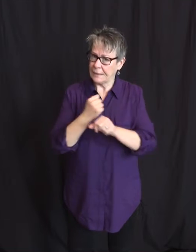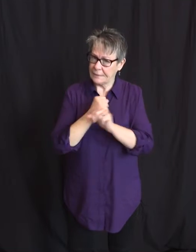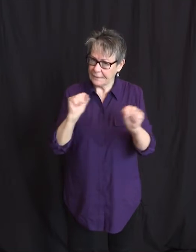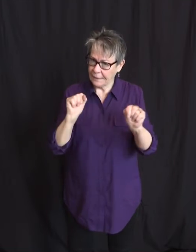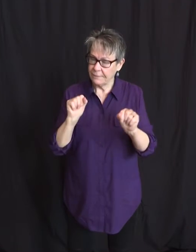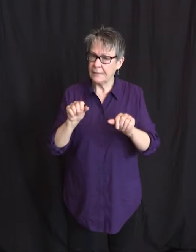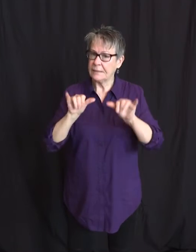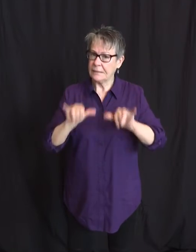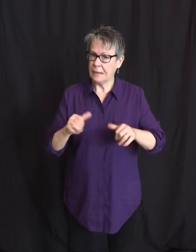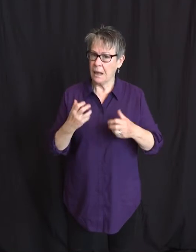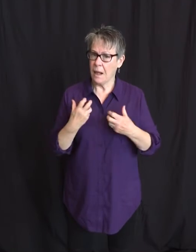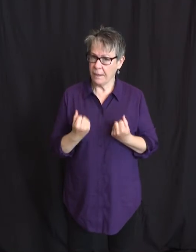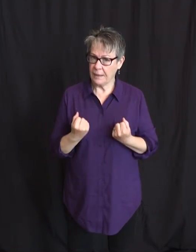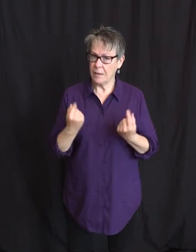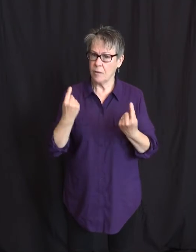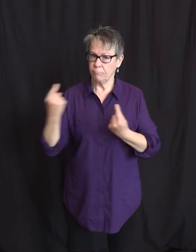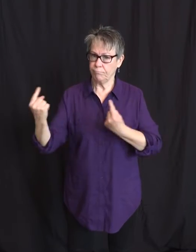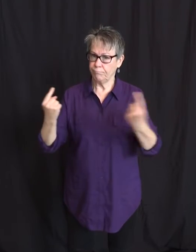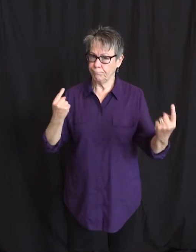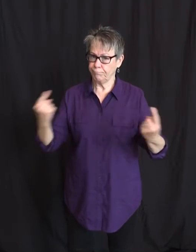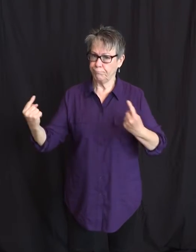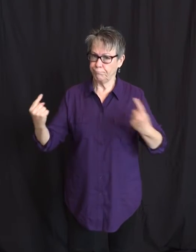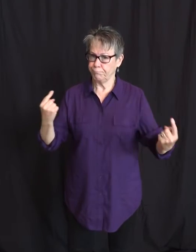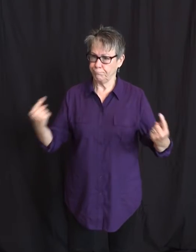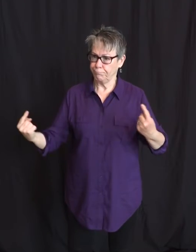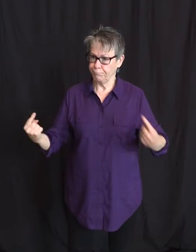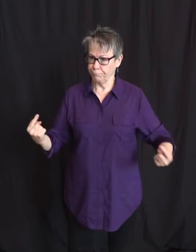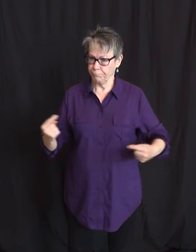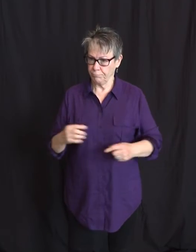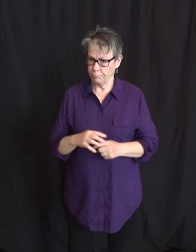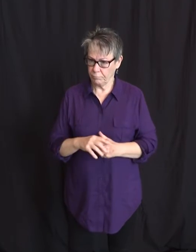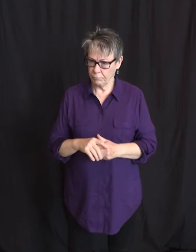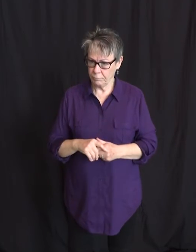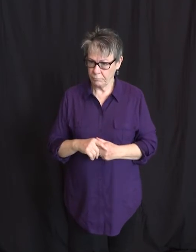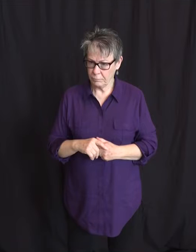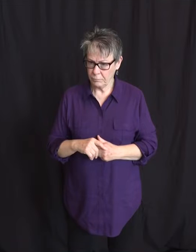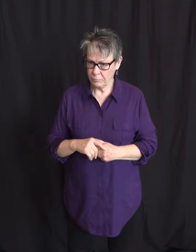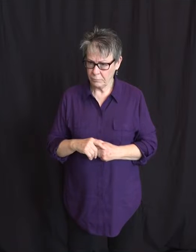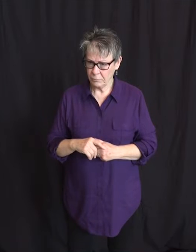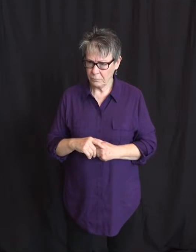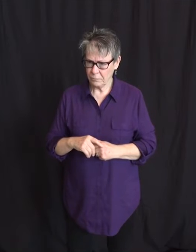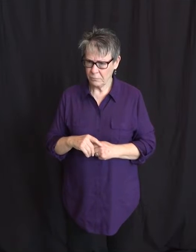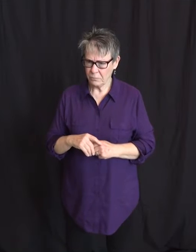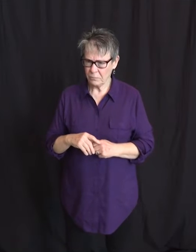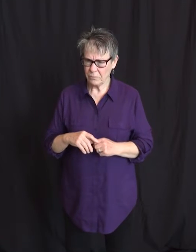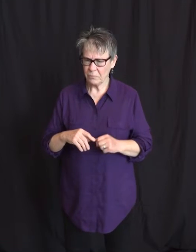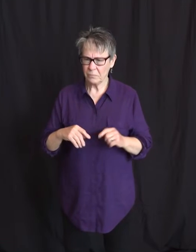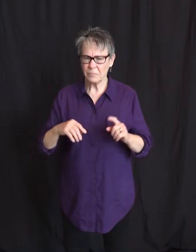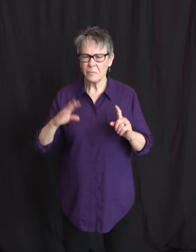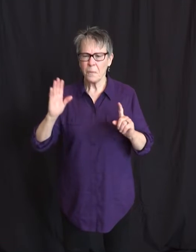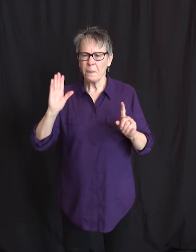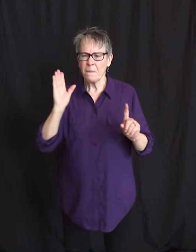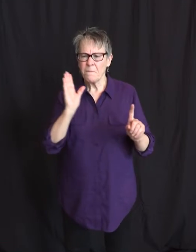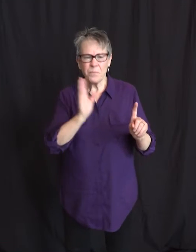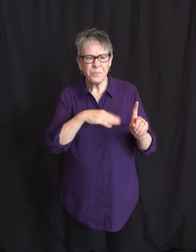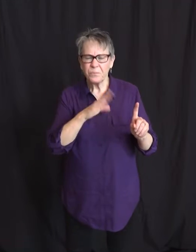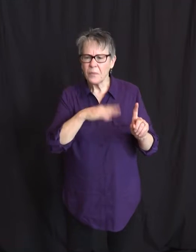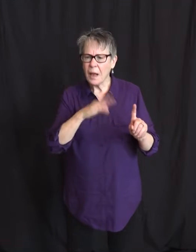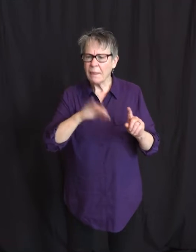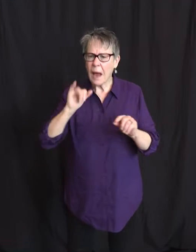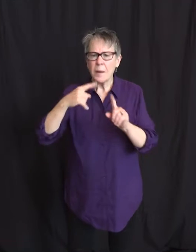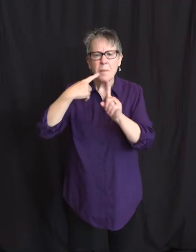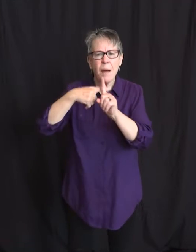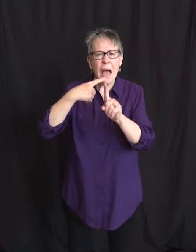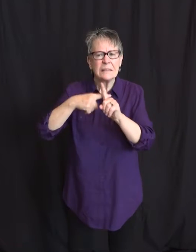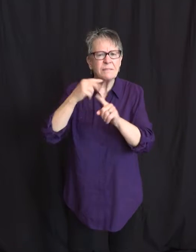Judy, thank you. The positivity rate, just for folks watching at home who may be watching maybe just today or others who have